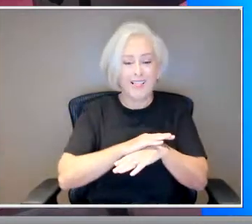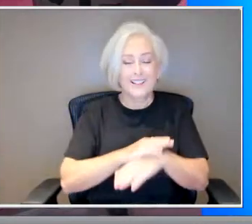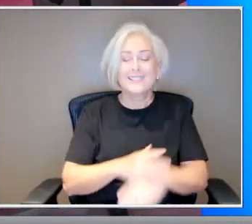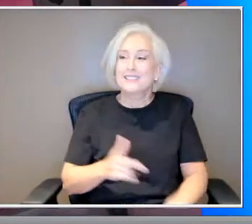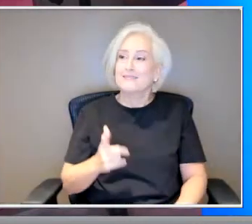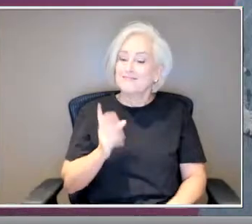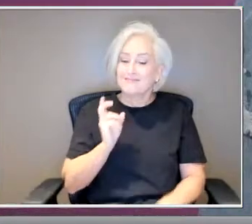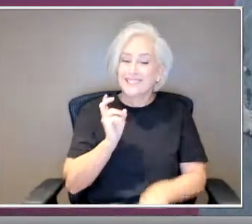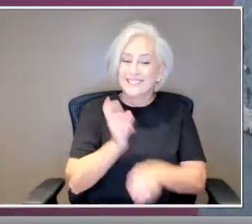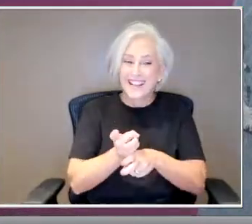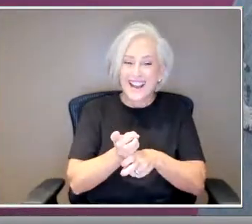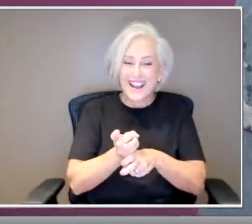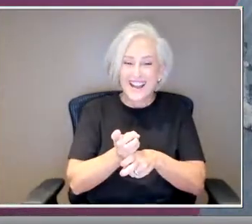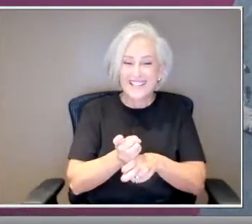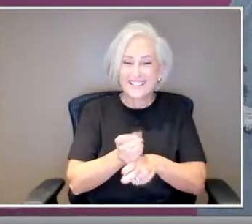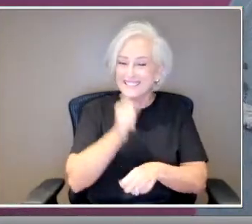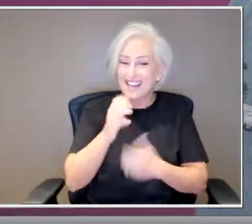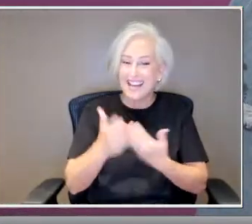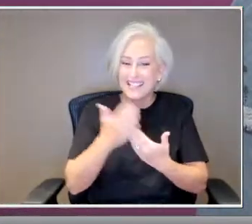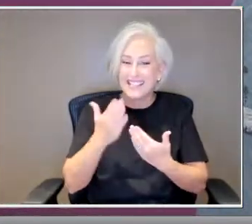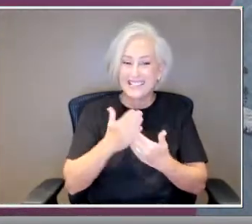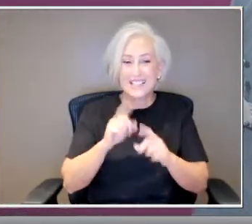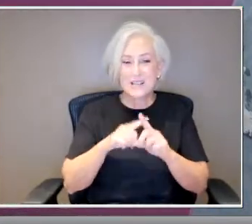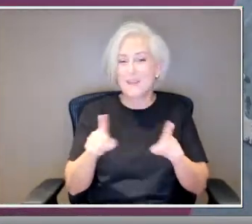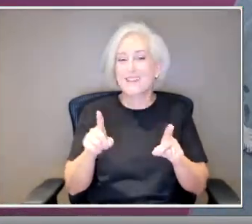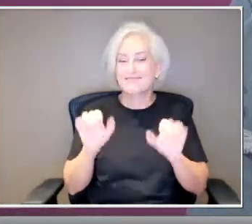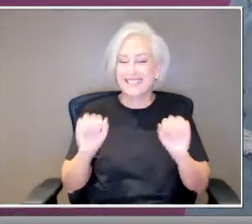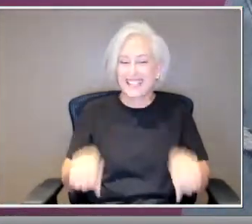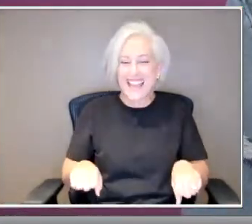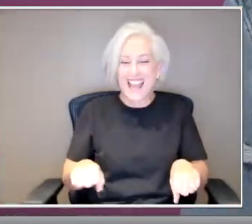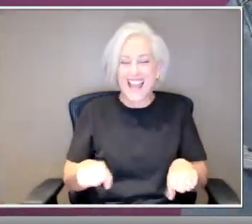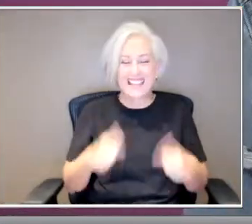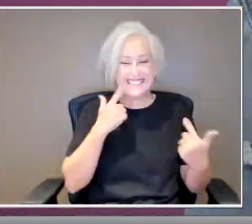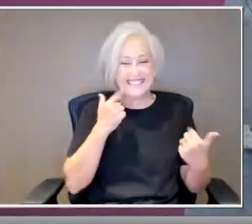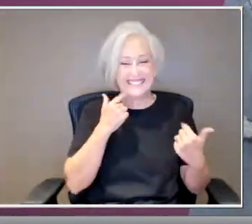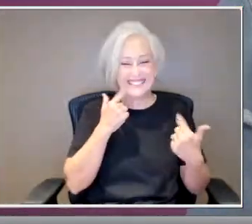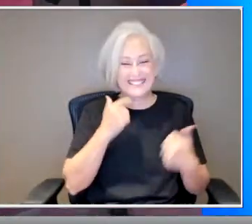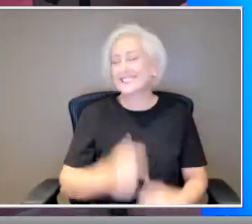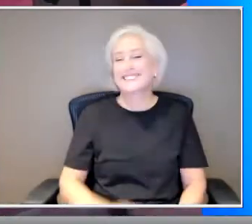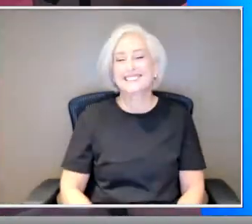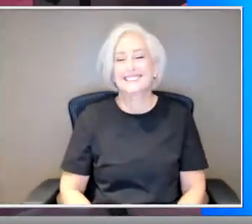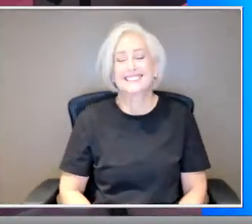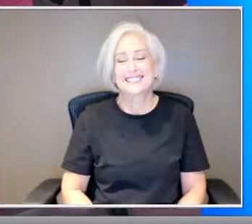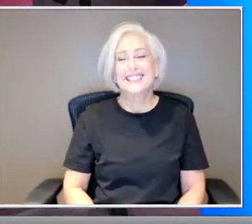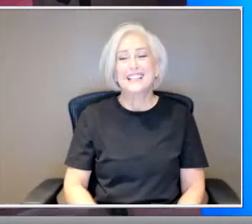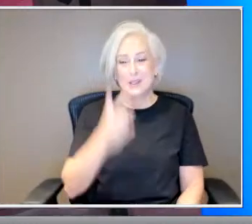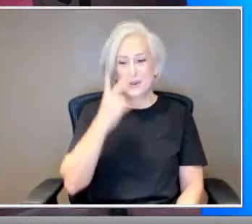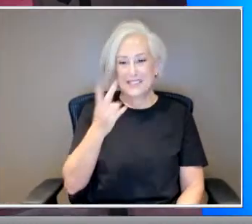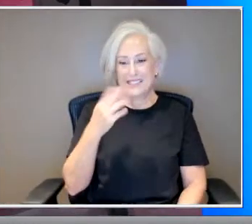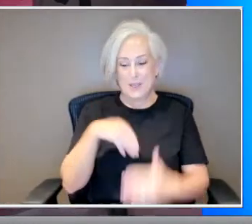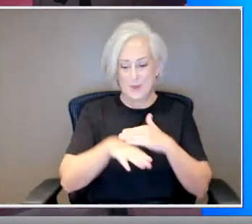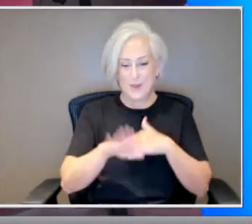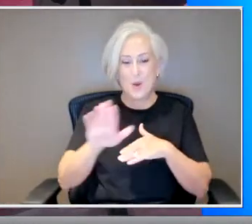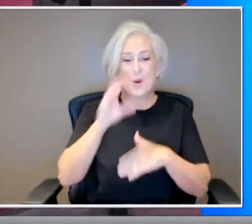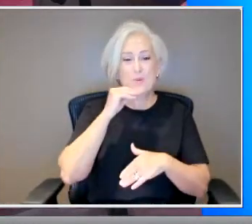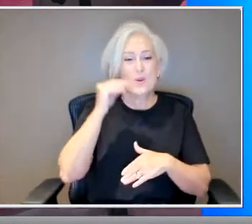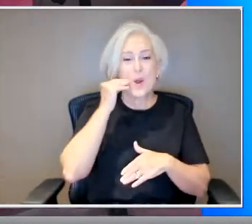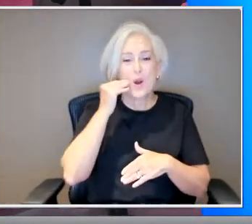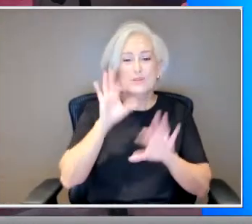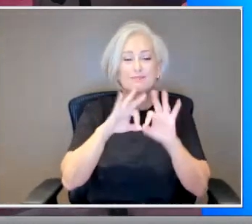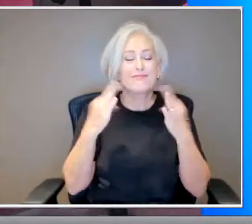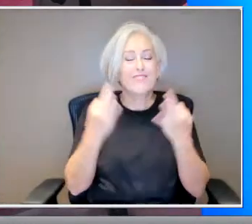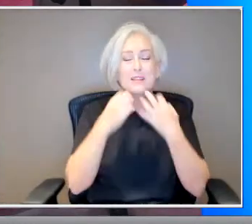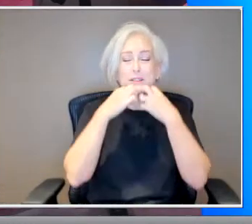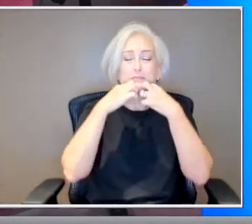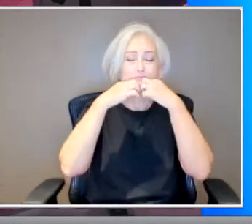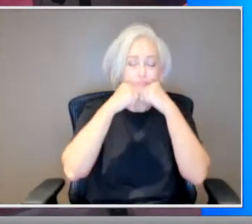definitely is. It's not easy, but it's doable. They adore you. You can tell walking into Erica's house, family is everything. How long